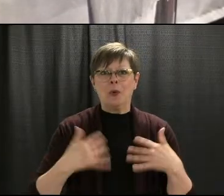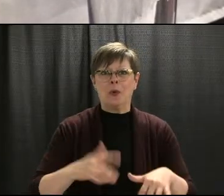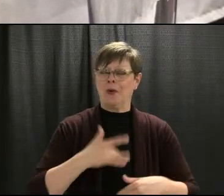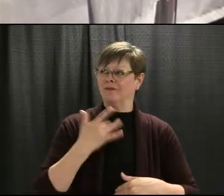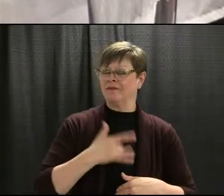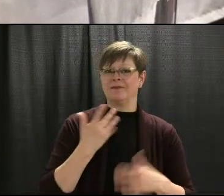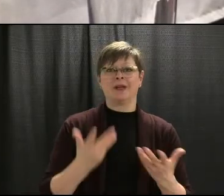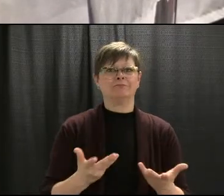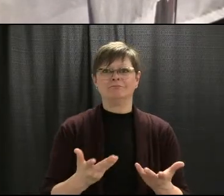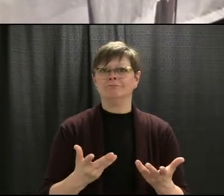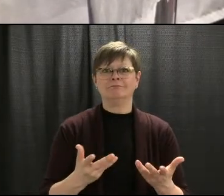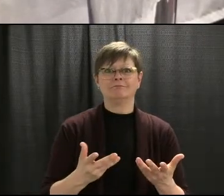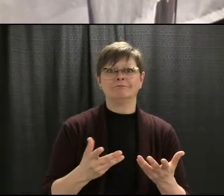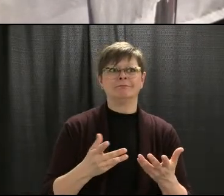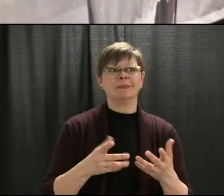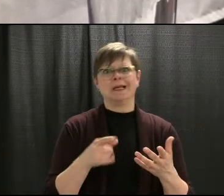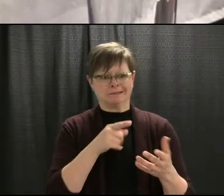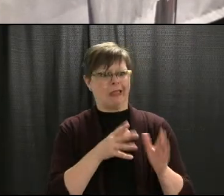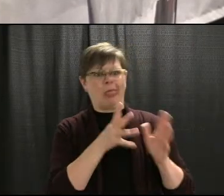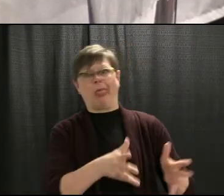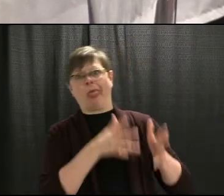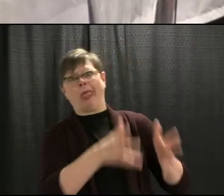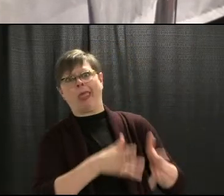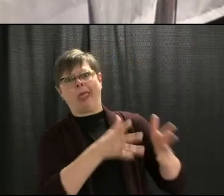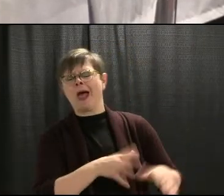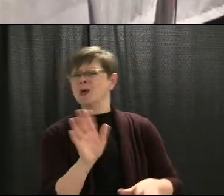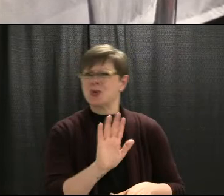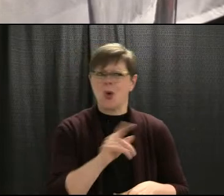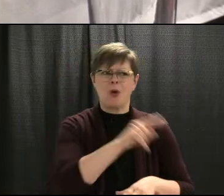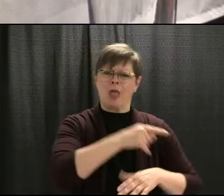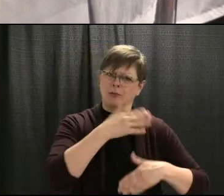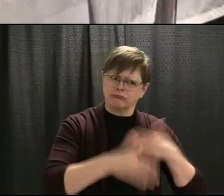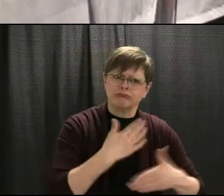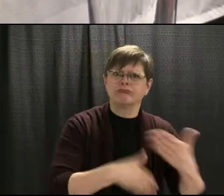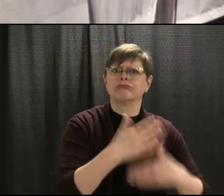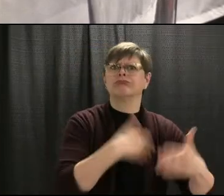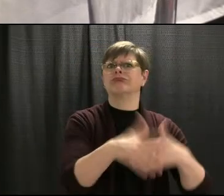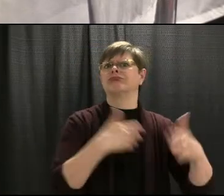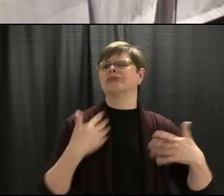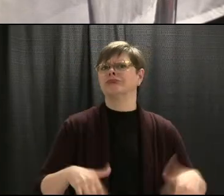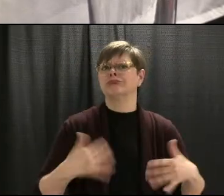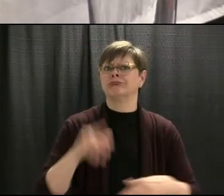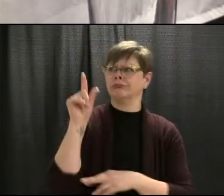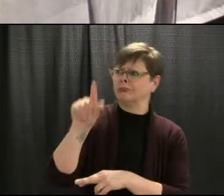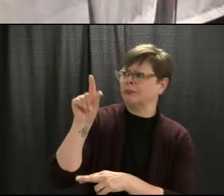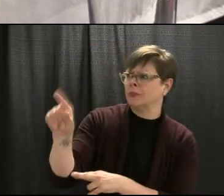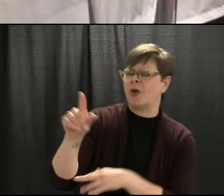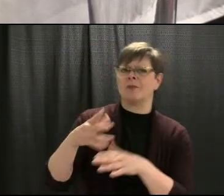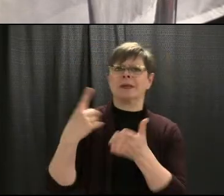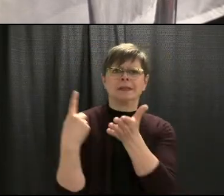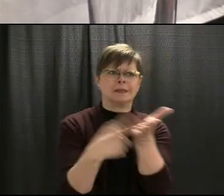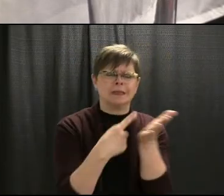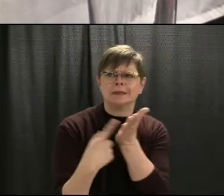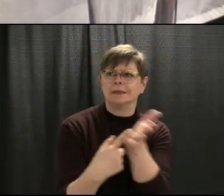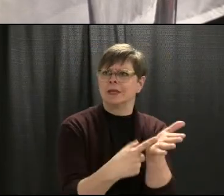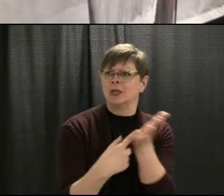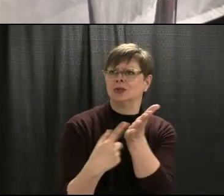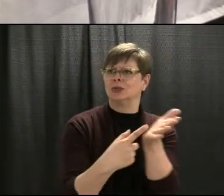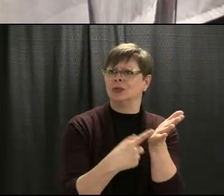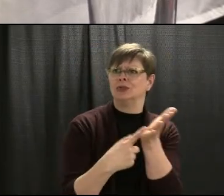continues not to gather dust and is at the forefront of plans by government and by discussions of the 3 political